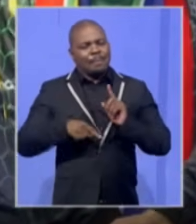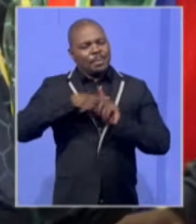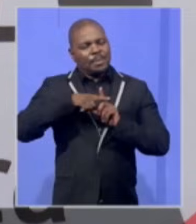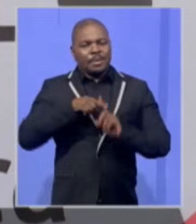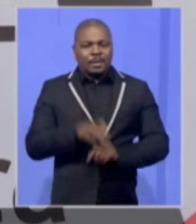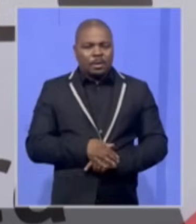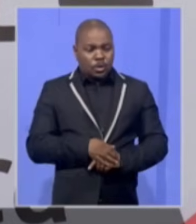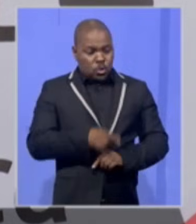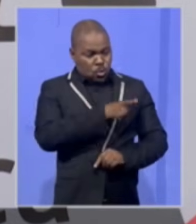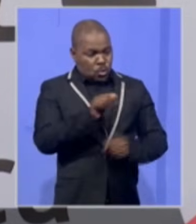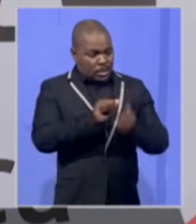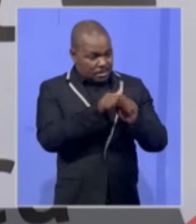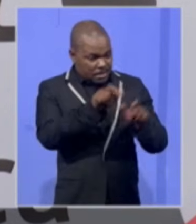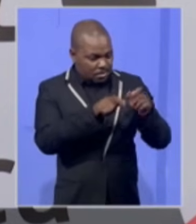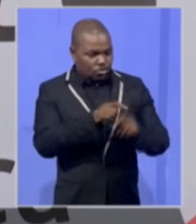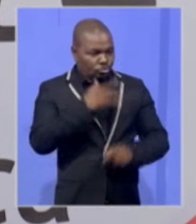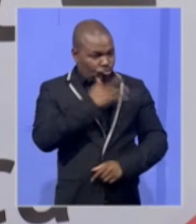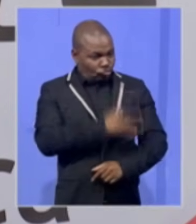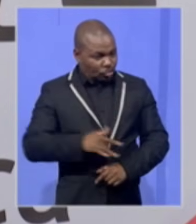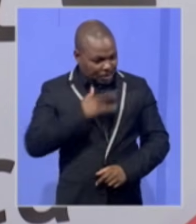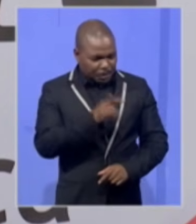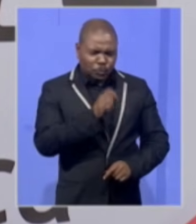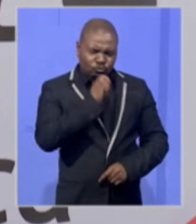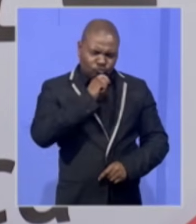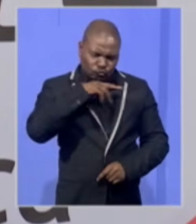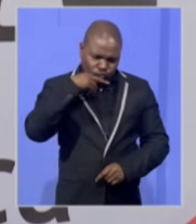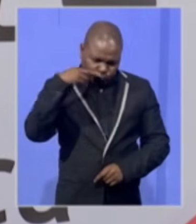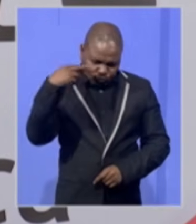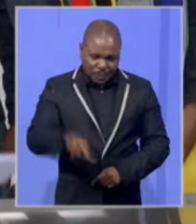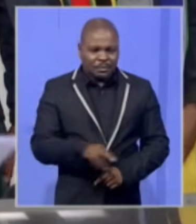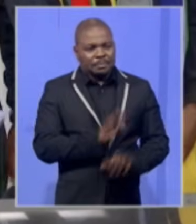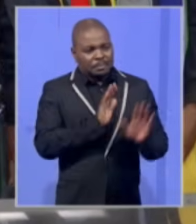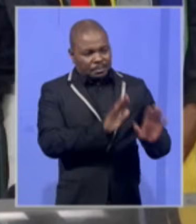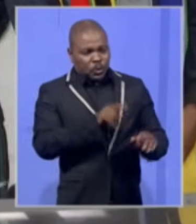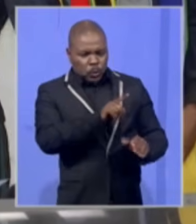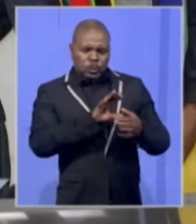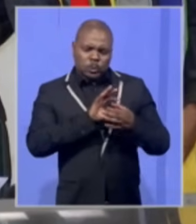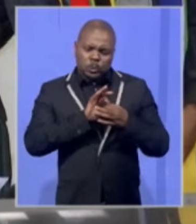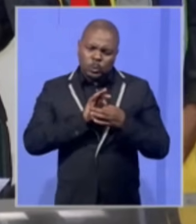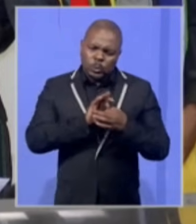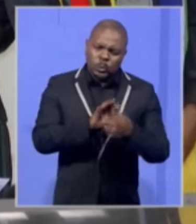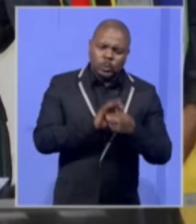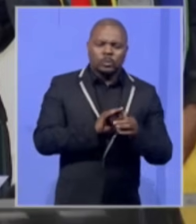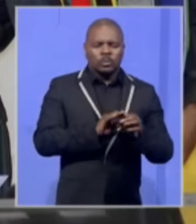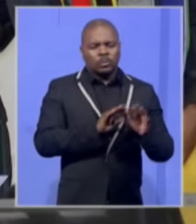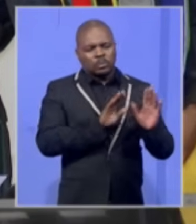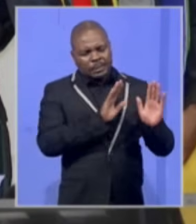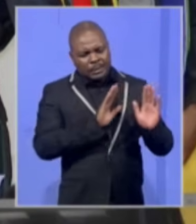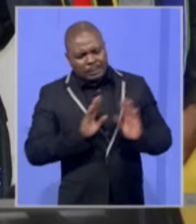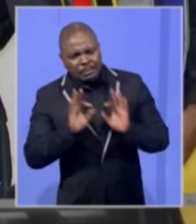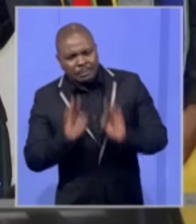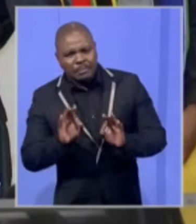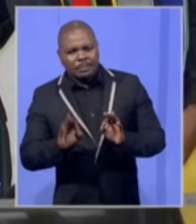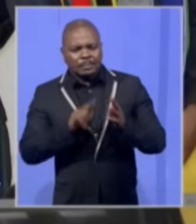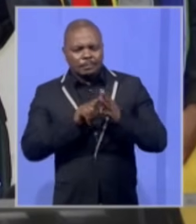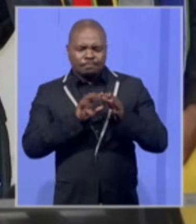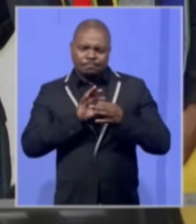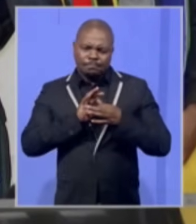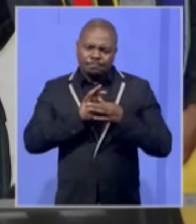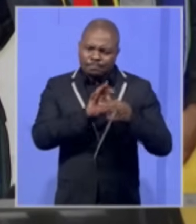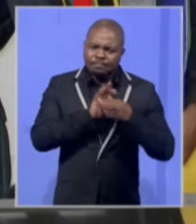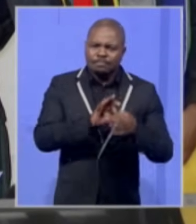you are champions in every sense of the word. Your dedication, discipline, and determination